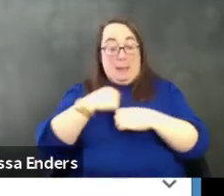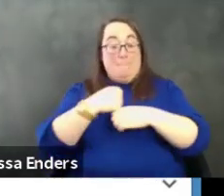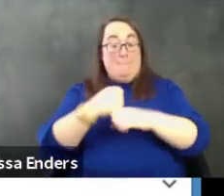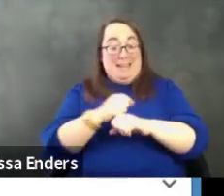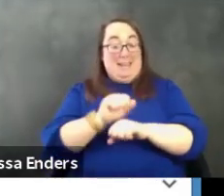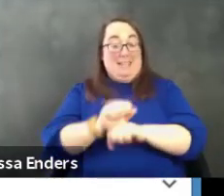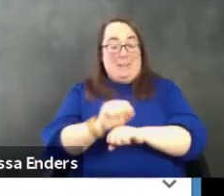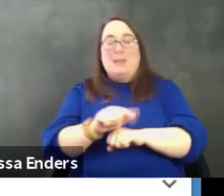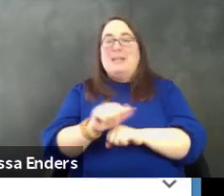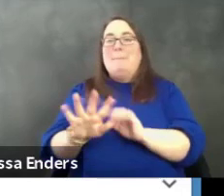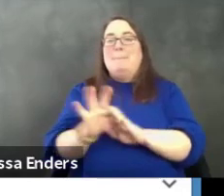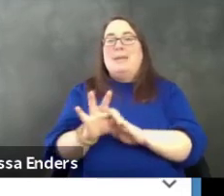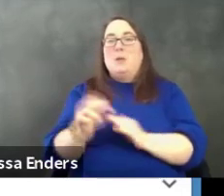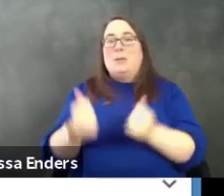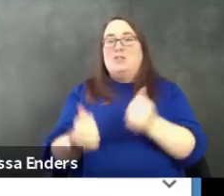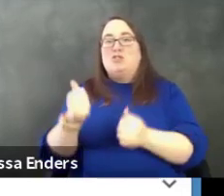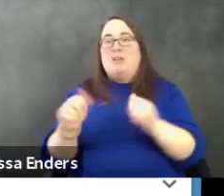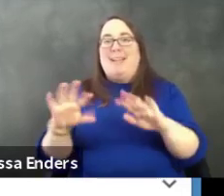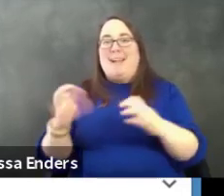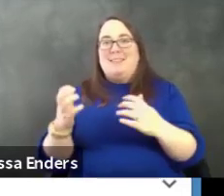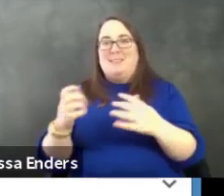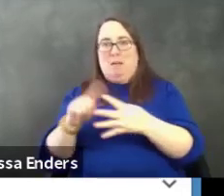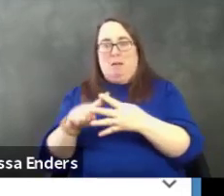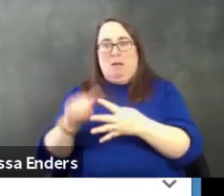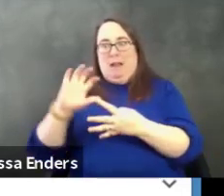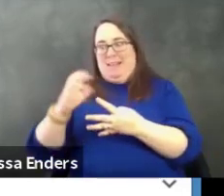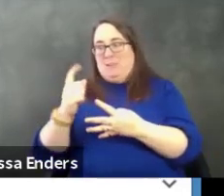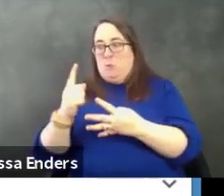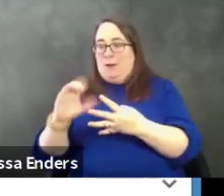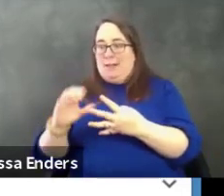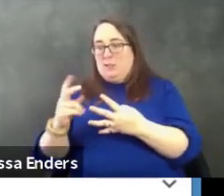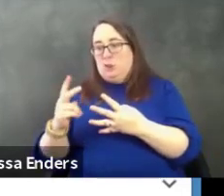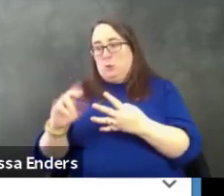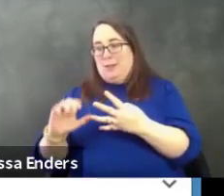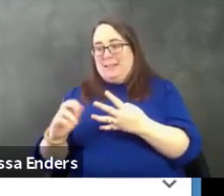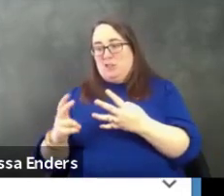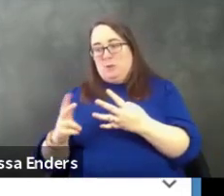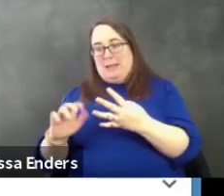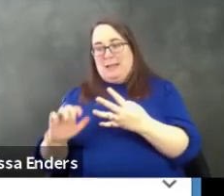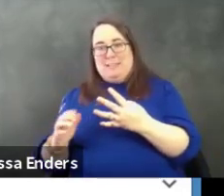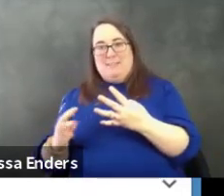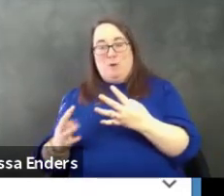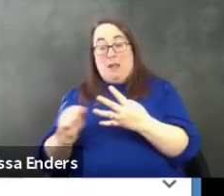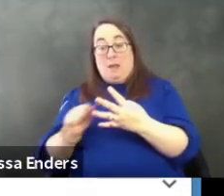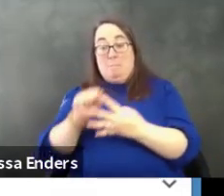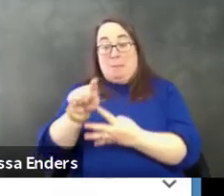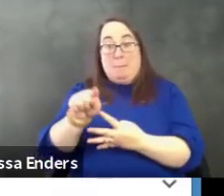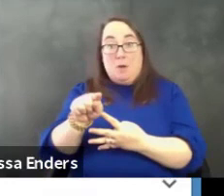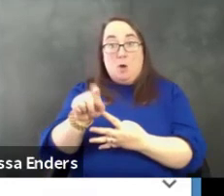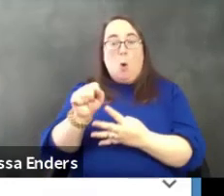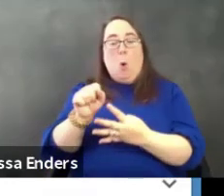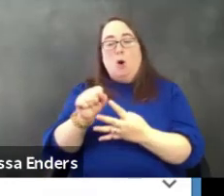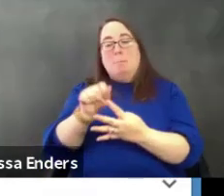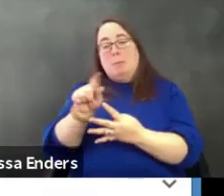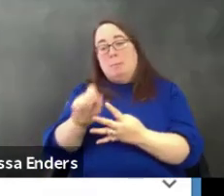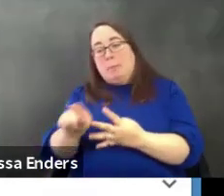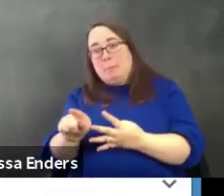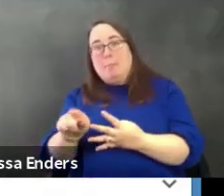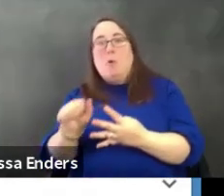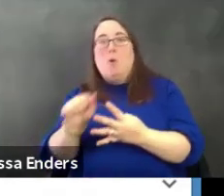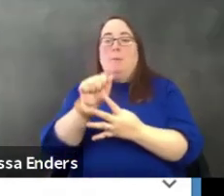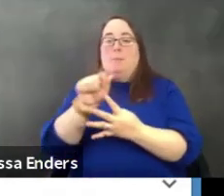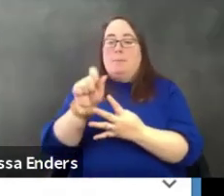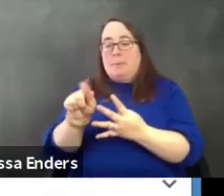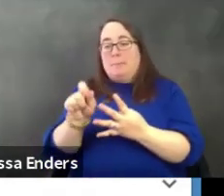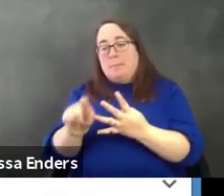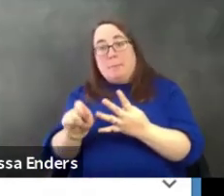let you choose on the right-hand side to drop down and select multiple classes. So you can send it from one class to